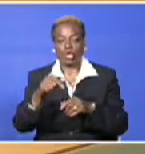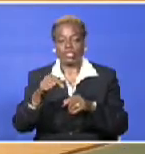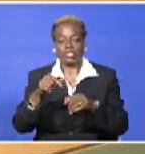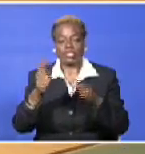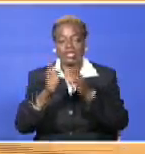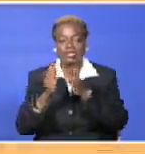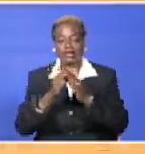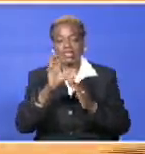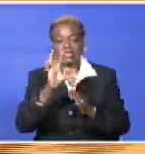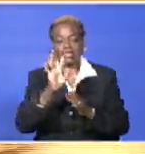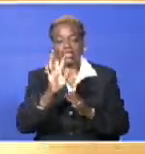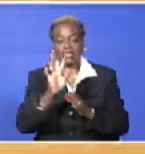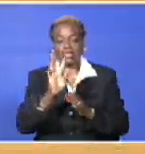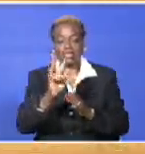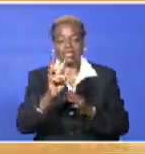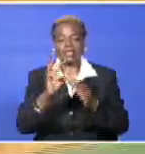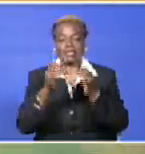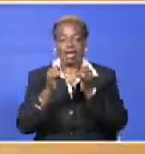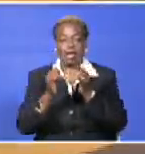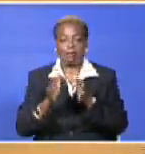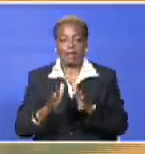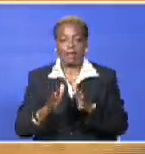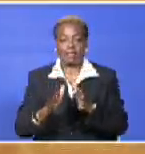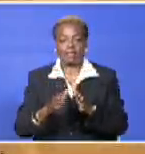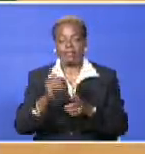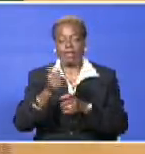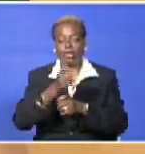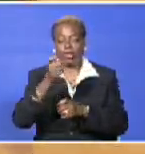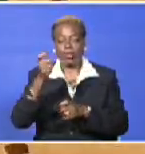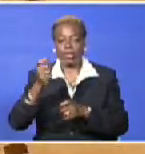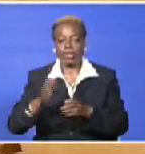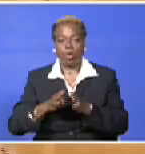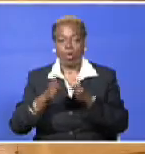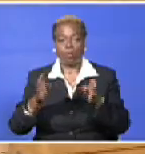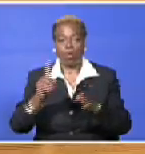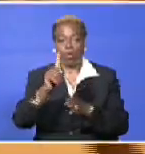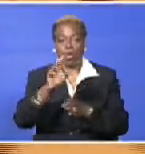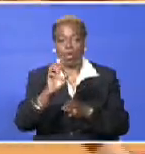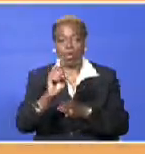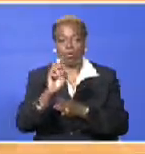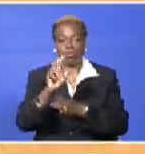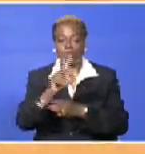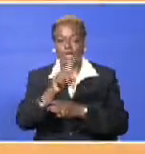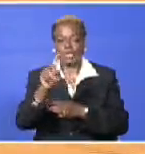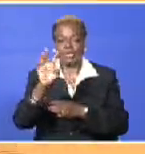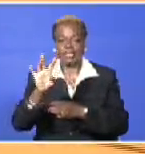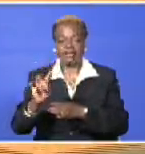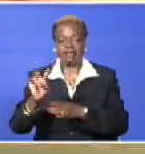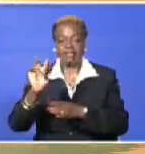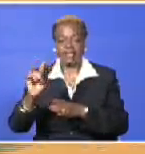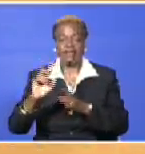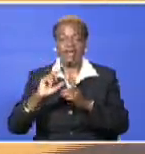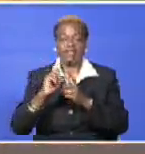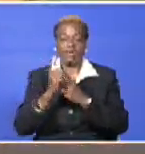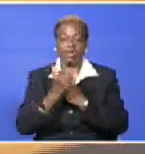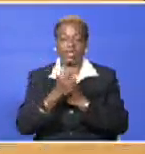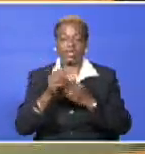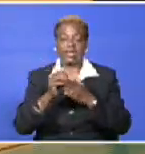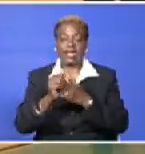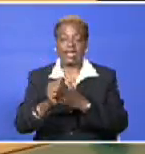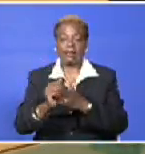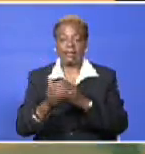6 players in double figures, and they cruised to an easy win in their opener, 103-77. The locals led by Mark St.